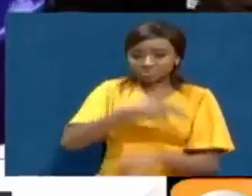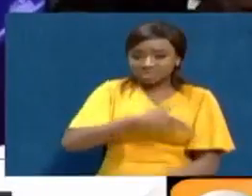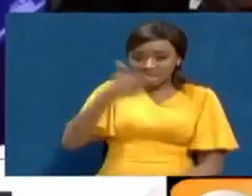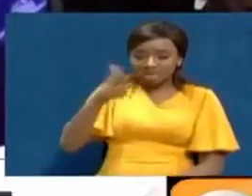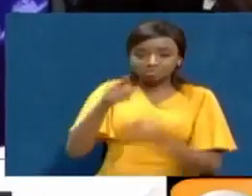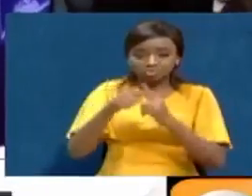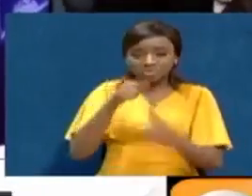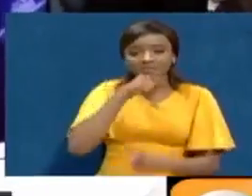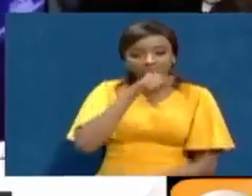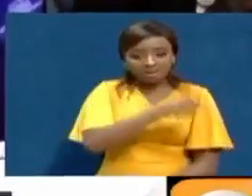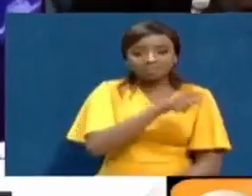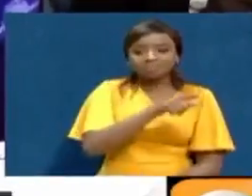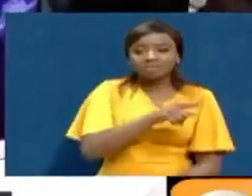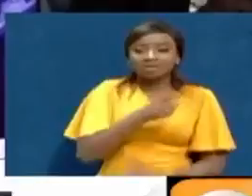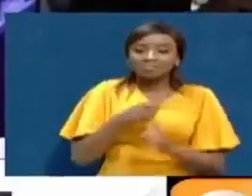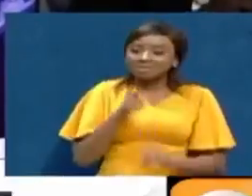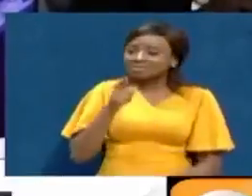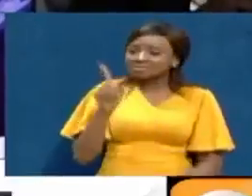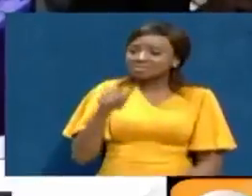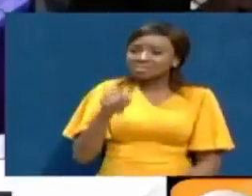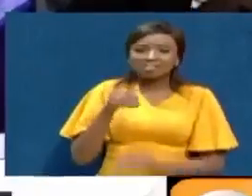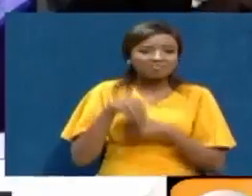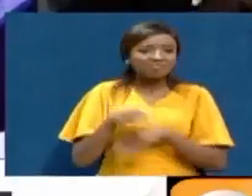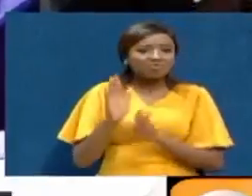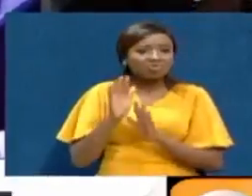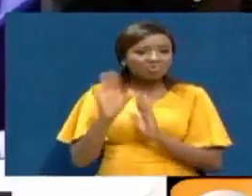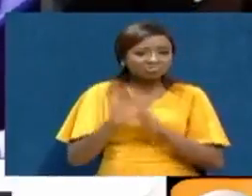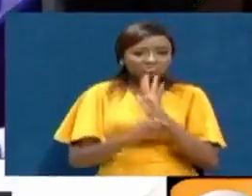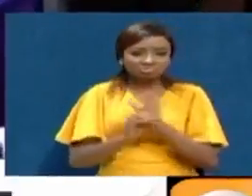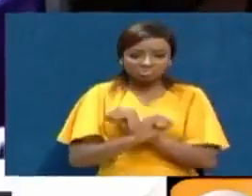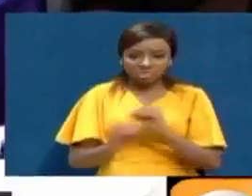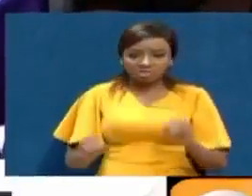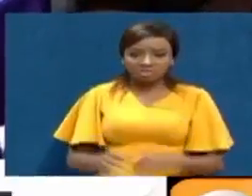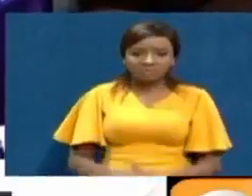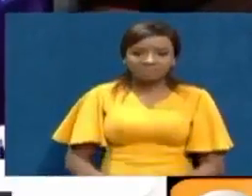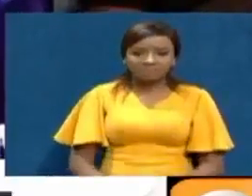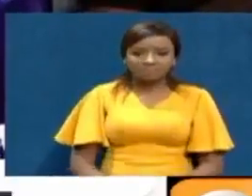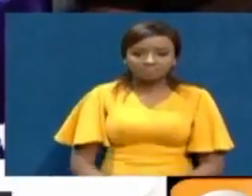charge of murder preferred against him is unconstitutional and an abuse of the court process.